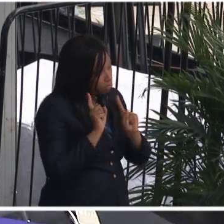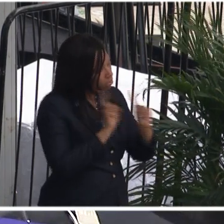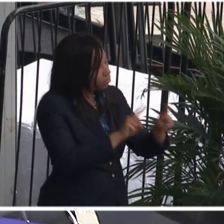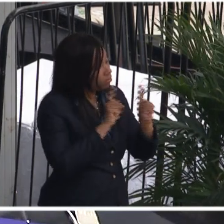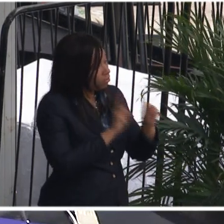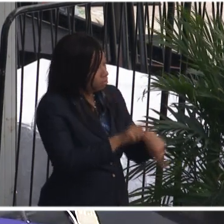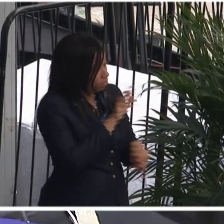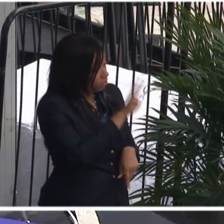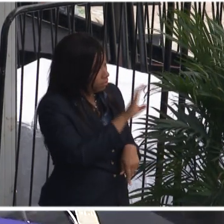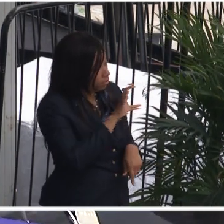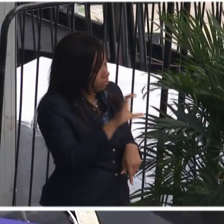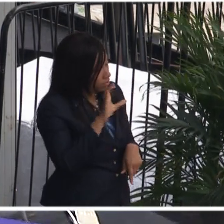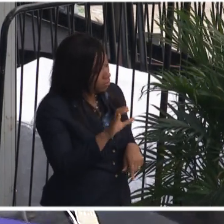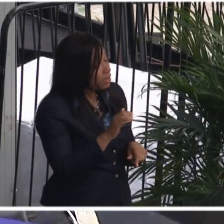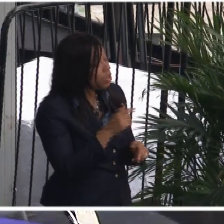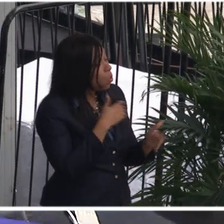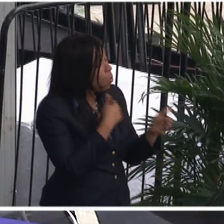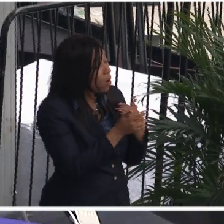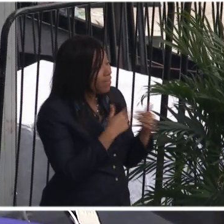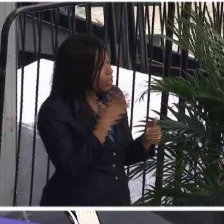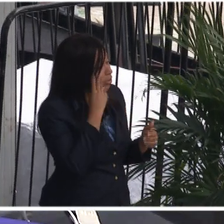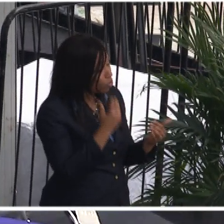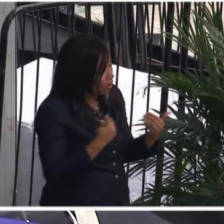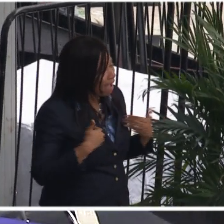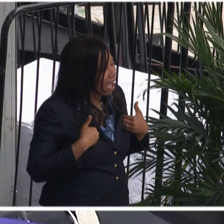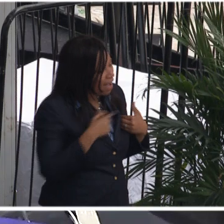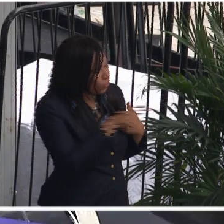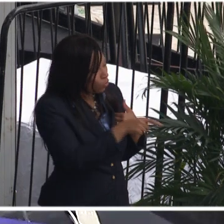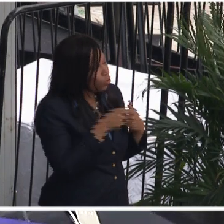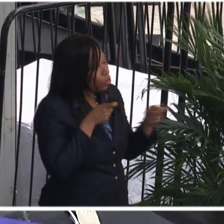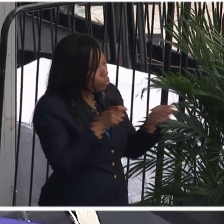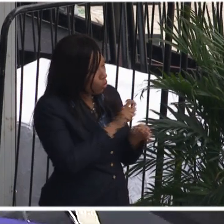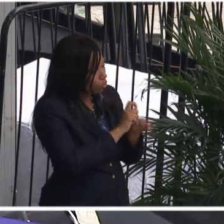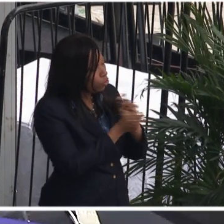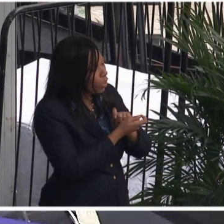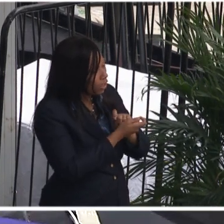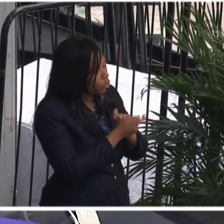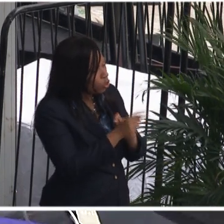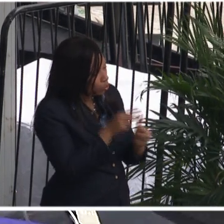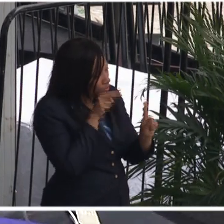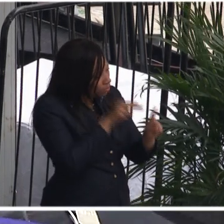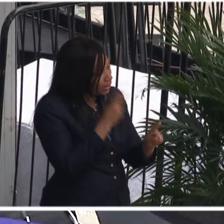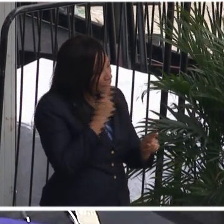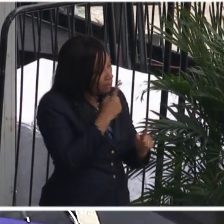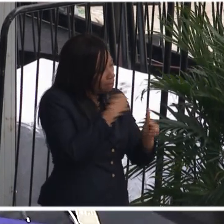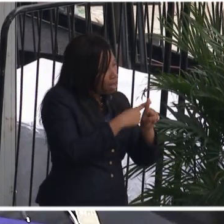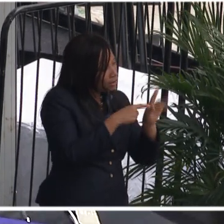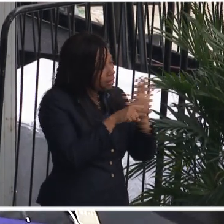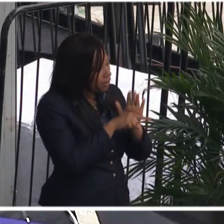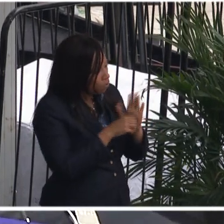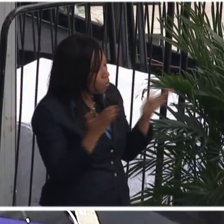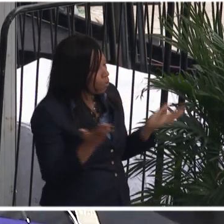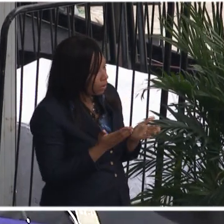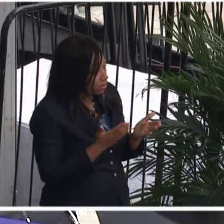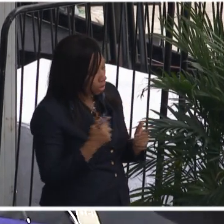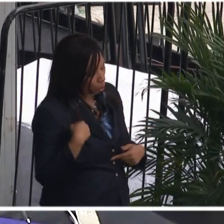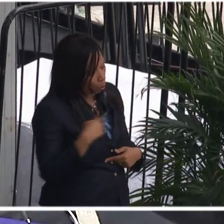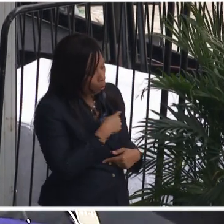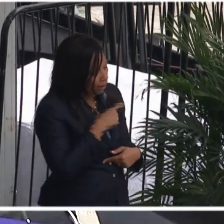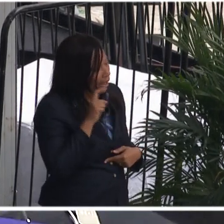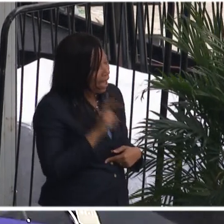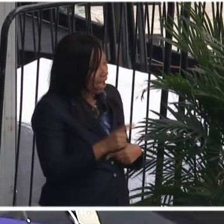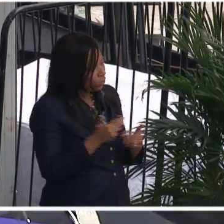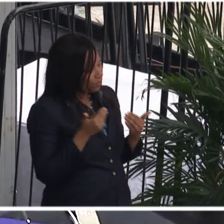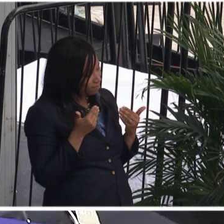that every experience is what you make it out to be and what you manage to gain out of it. It is up to us to step out of our